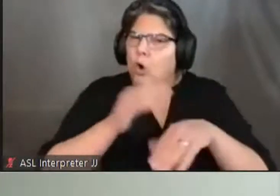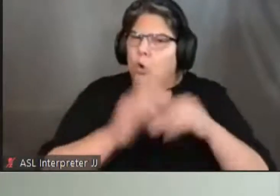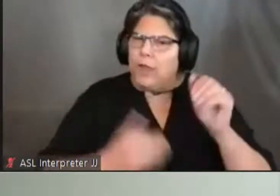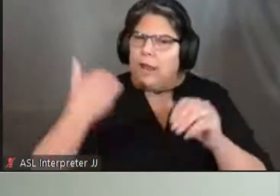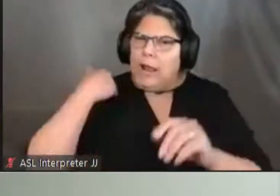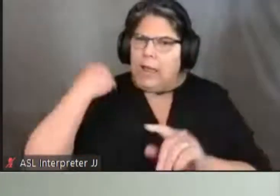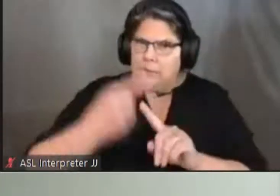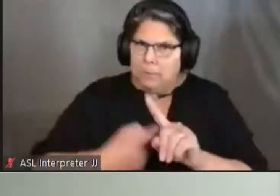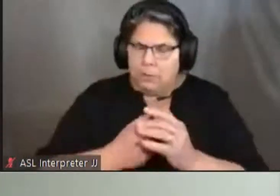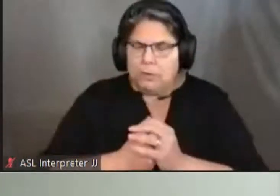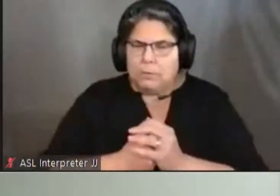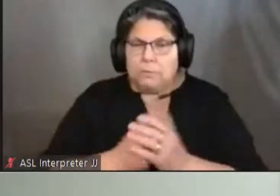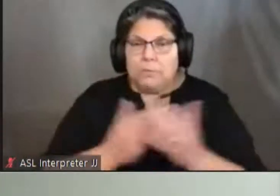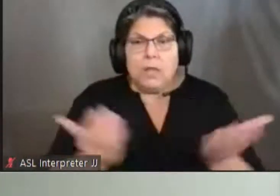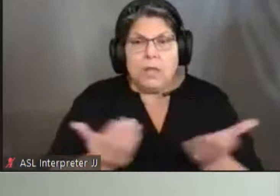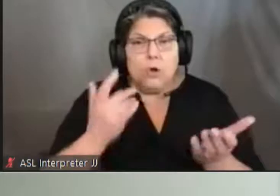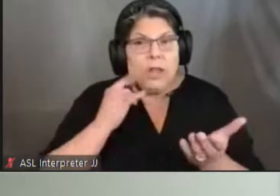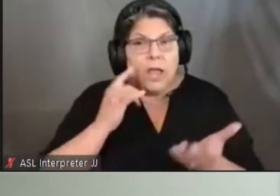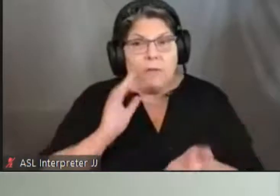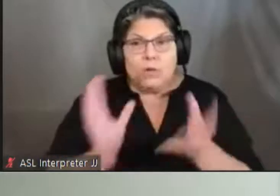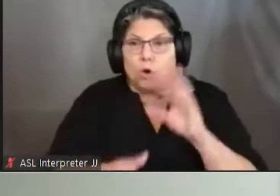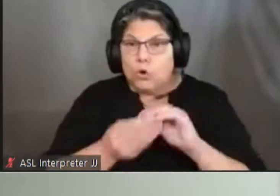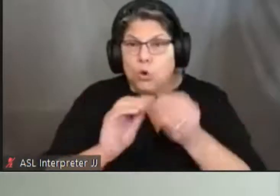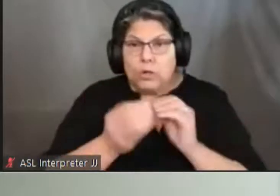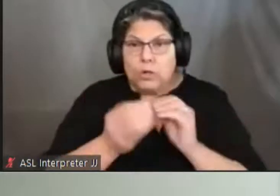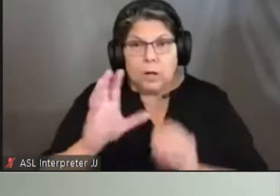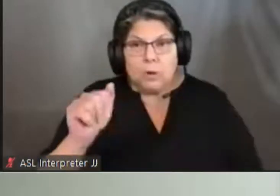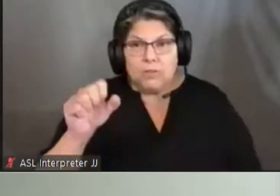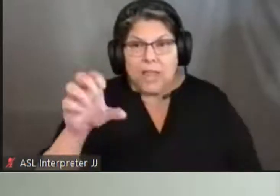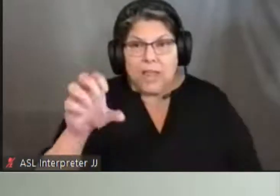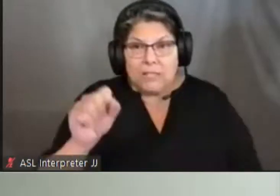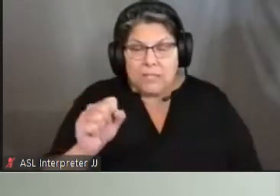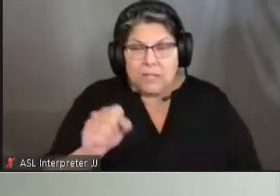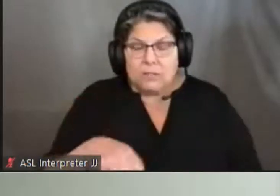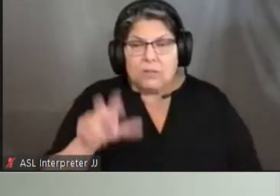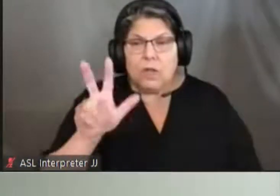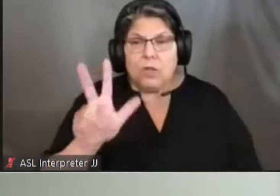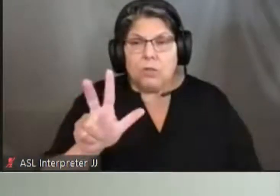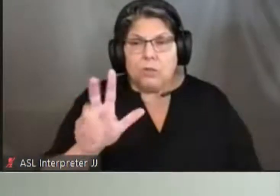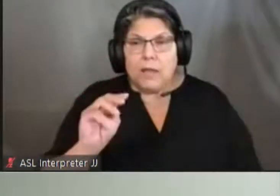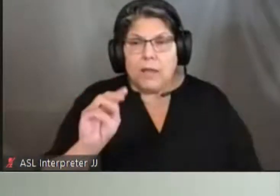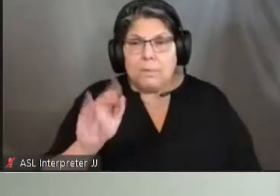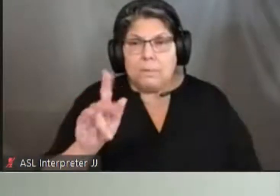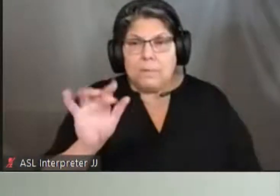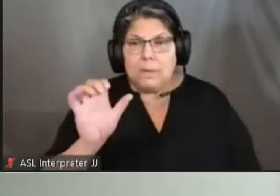In California, our total cases have numbered